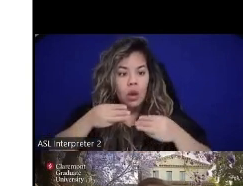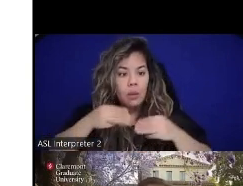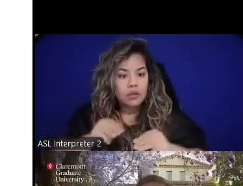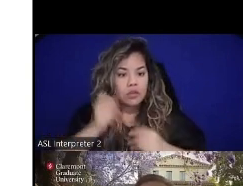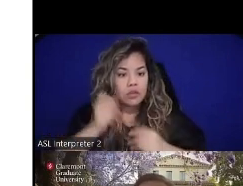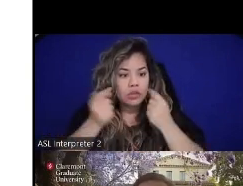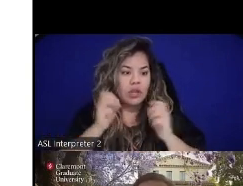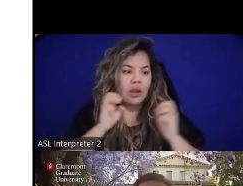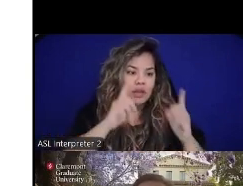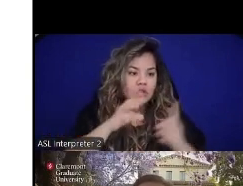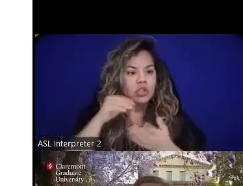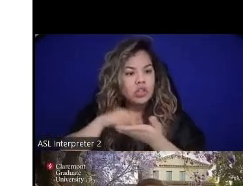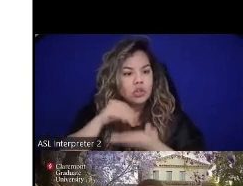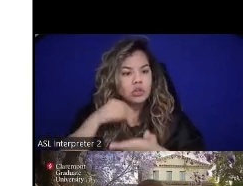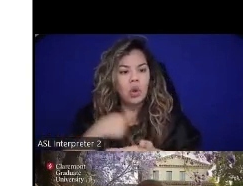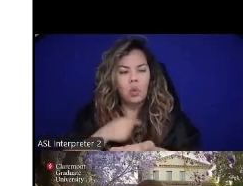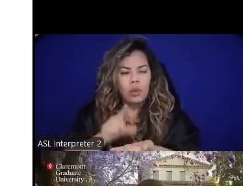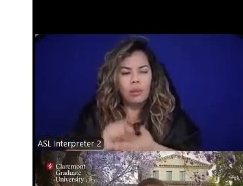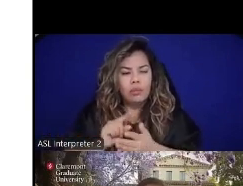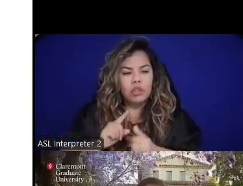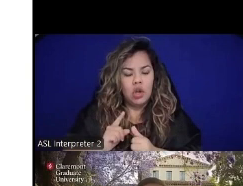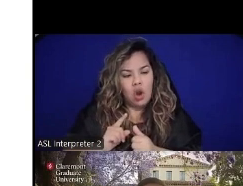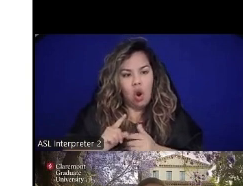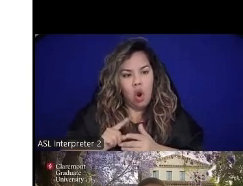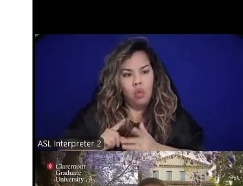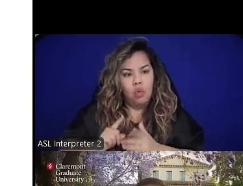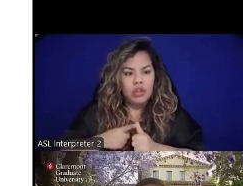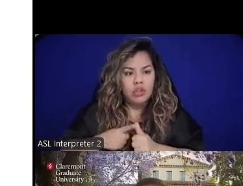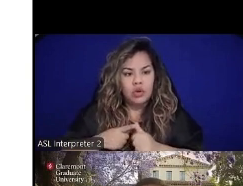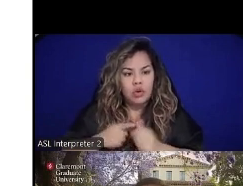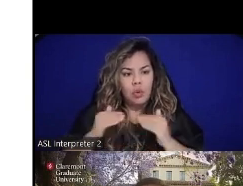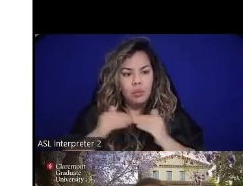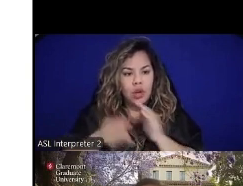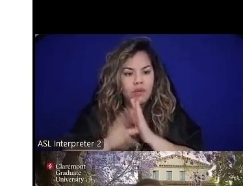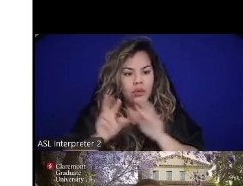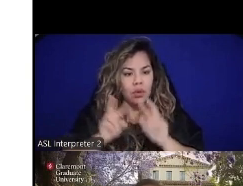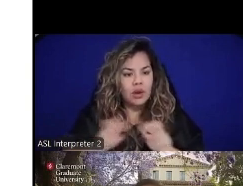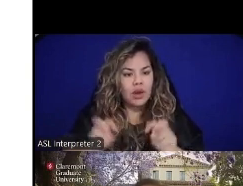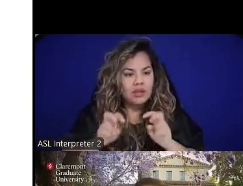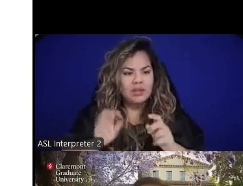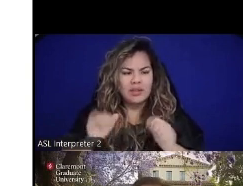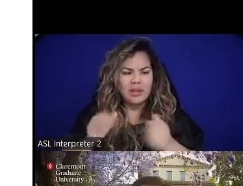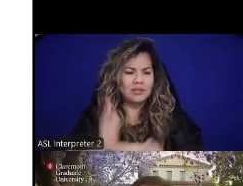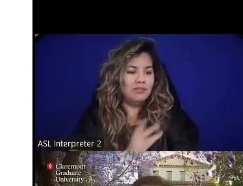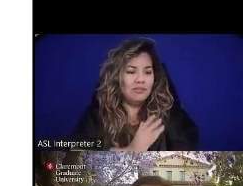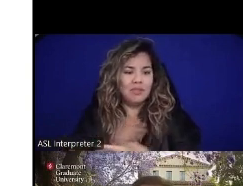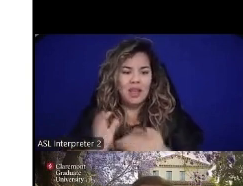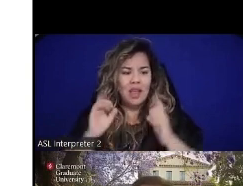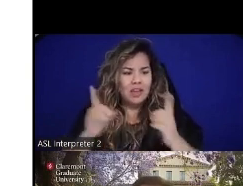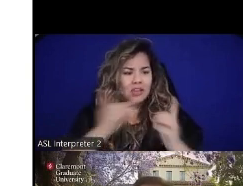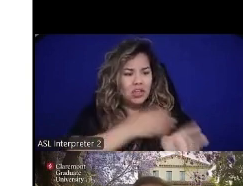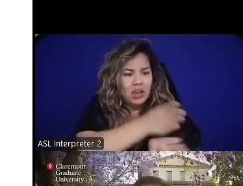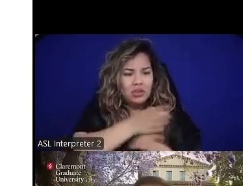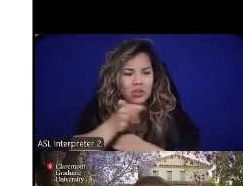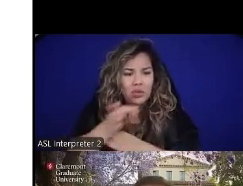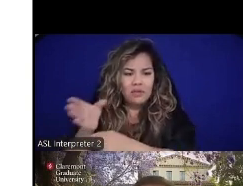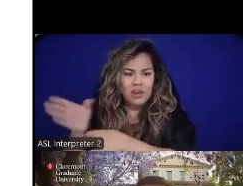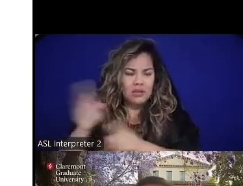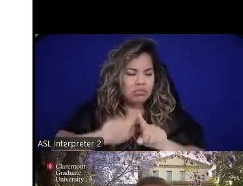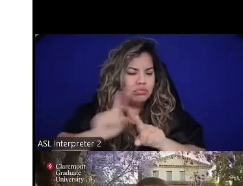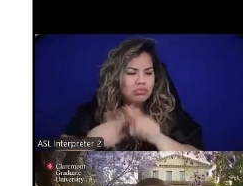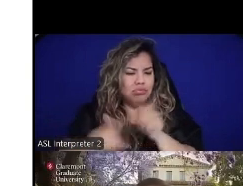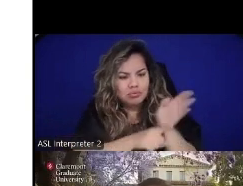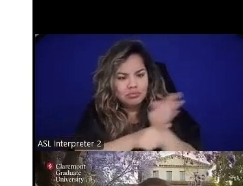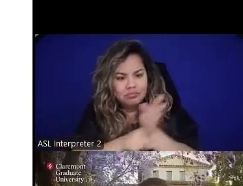publishes original peer-reviewed analyses that span the field of education research across all subfields and disciplines in all levels